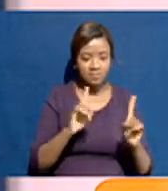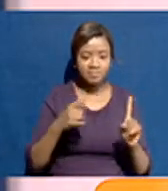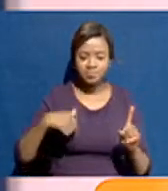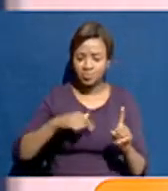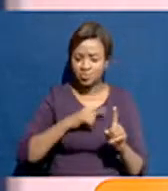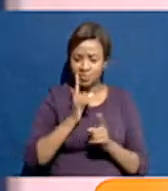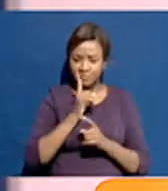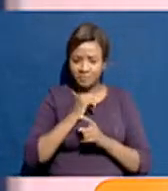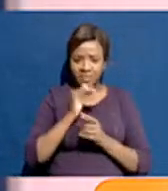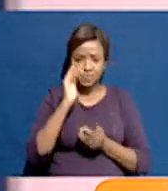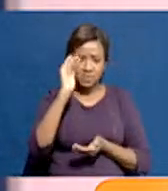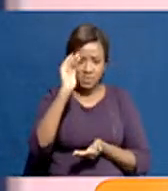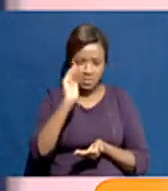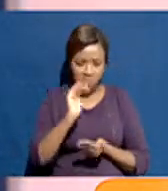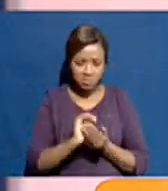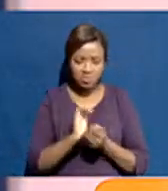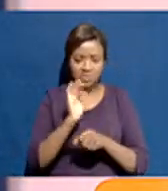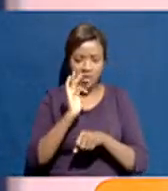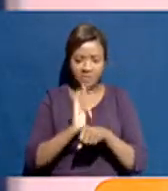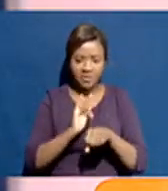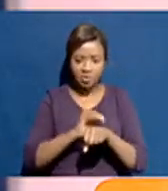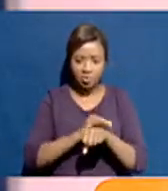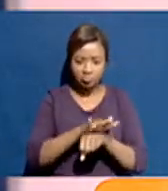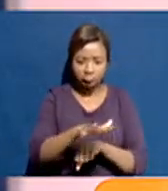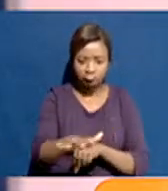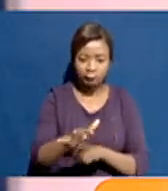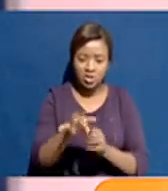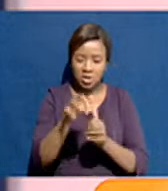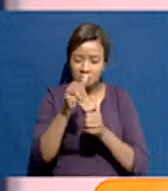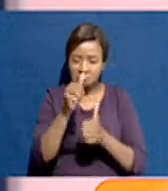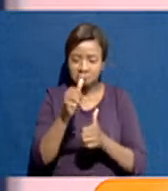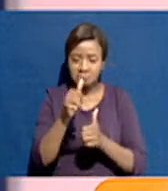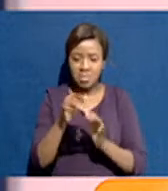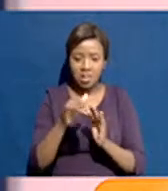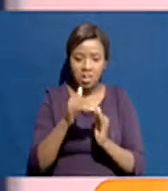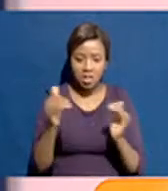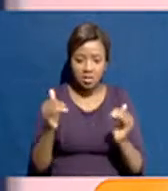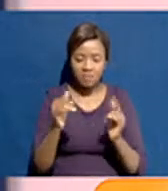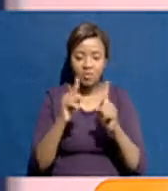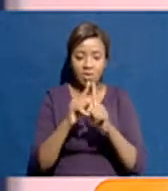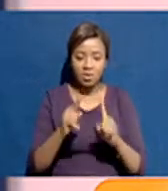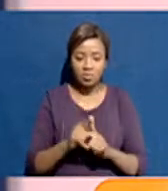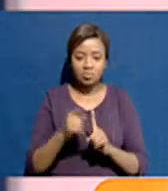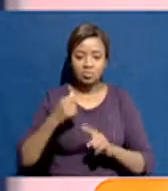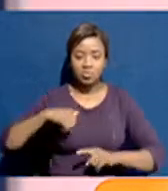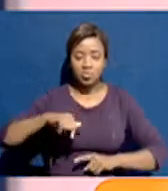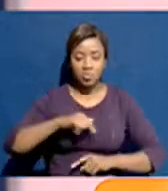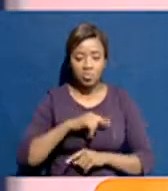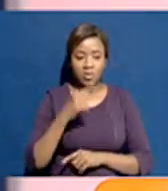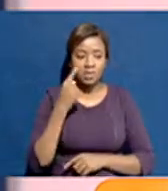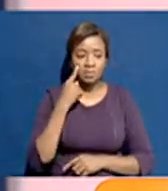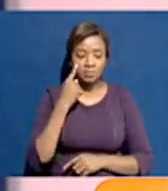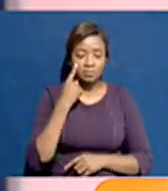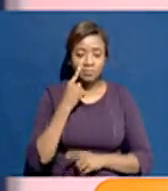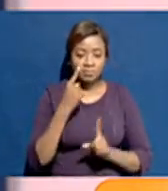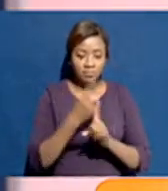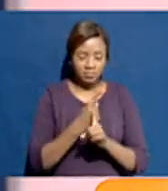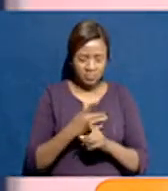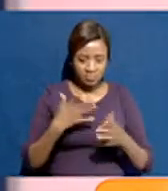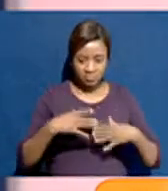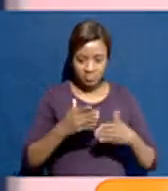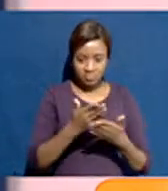have reduced new infections to an insignificant level. And then also we want to see that those who are living with